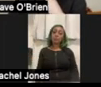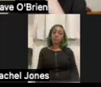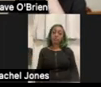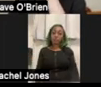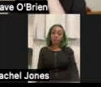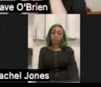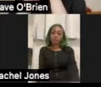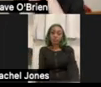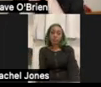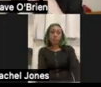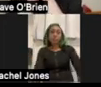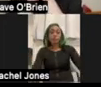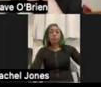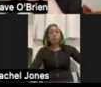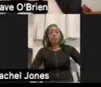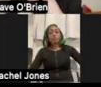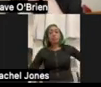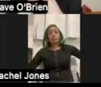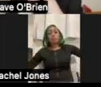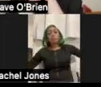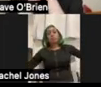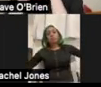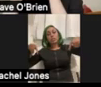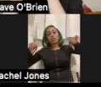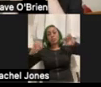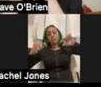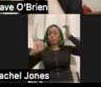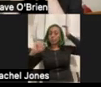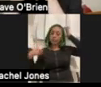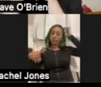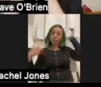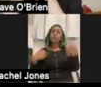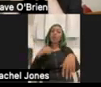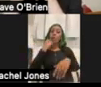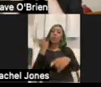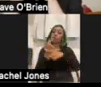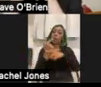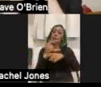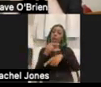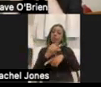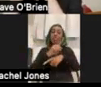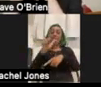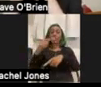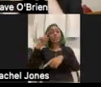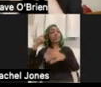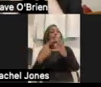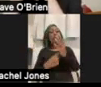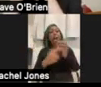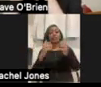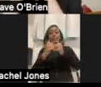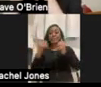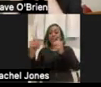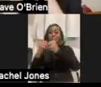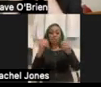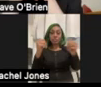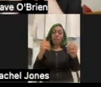I'll talk about this a little bit further later on, but what we decided to do in the end in separating them was to try to